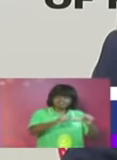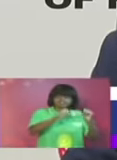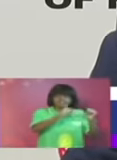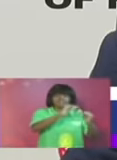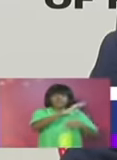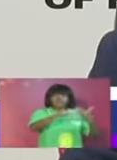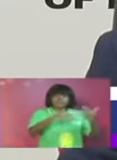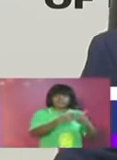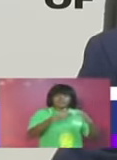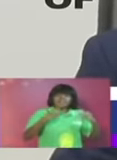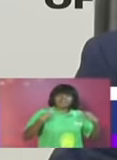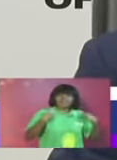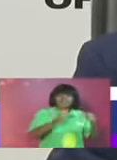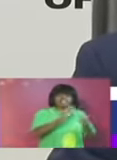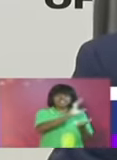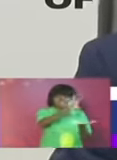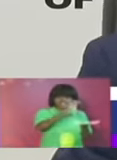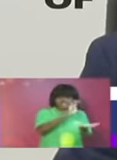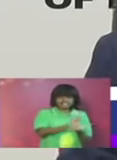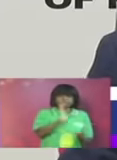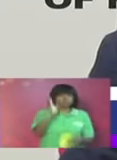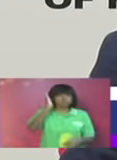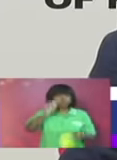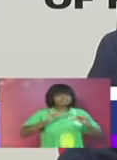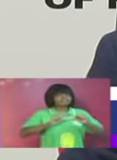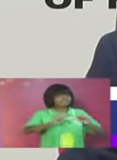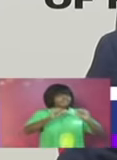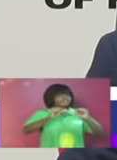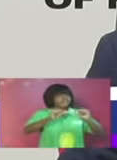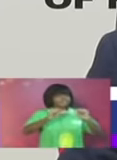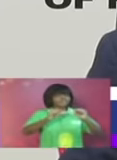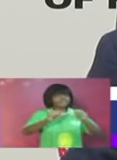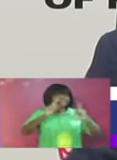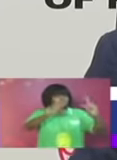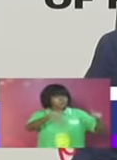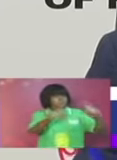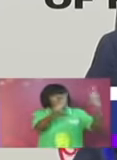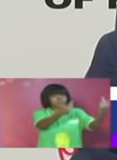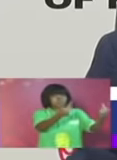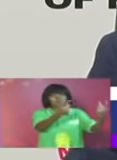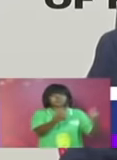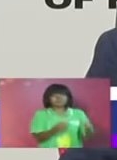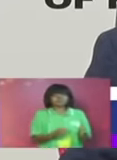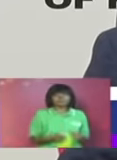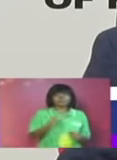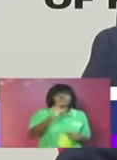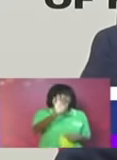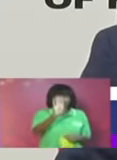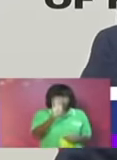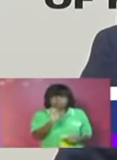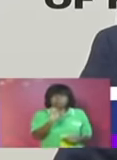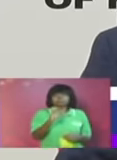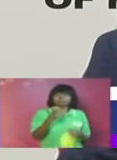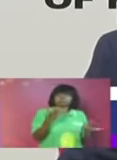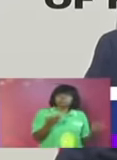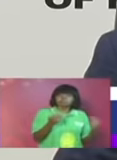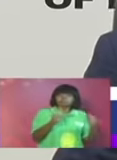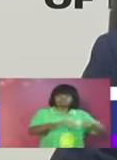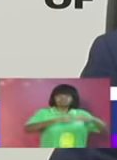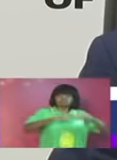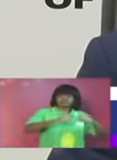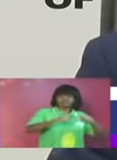They will continue at the Frankie Boudram Wallerfield International Raceway, the drive-through site, and they will continue at the